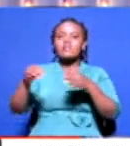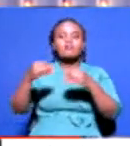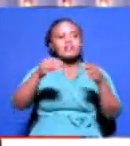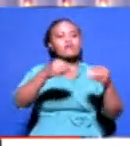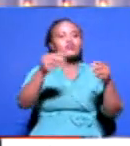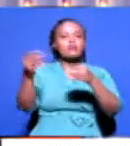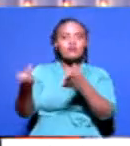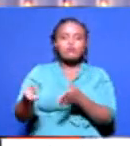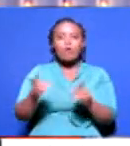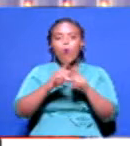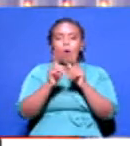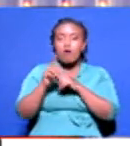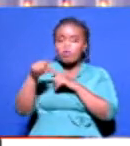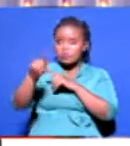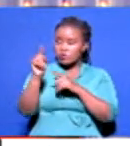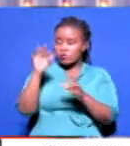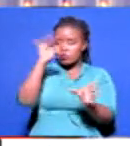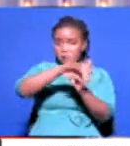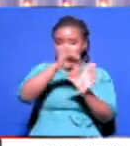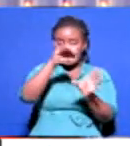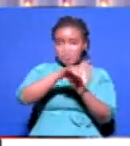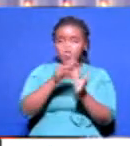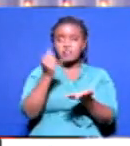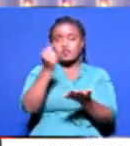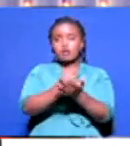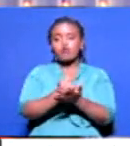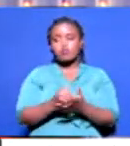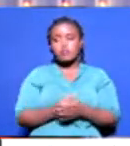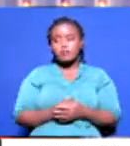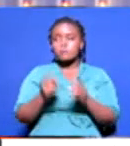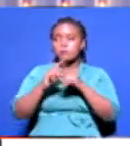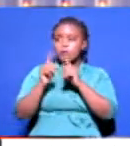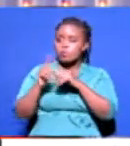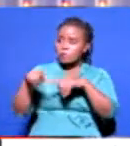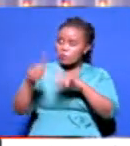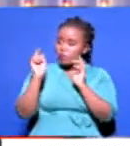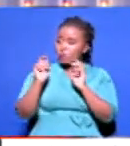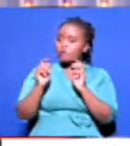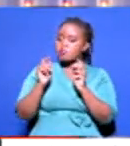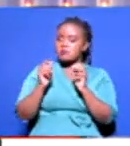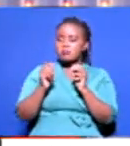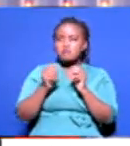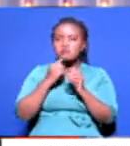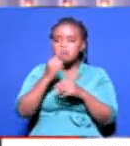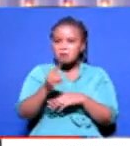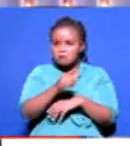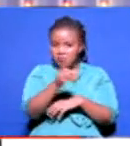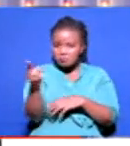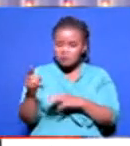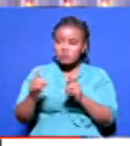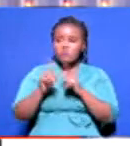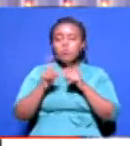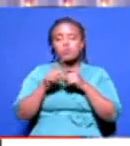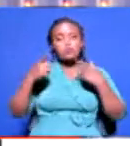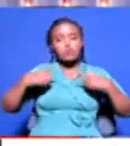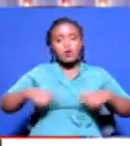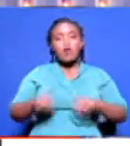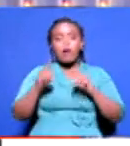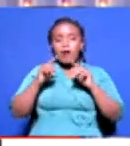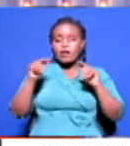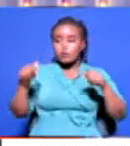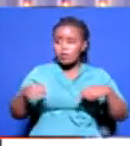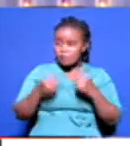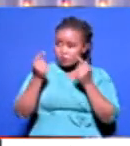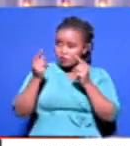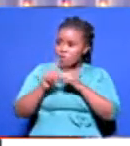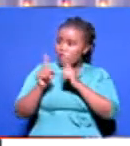will be in our elective institutions. They will be writing laws for you. And they will allow themselves to allow that